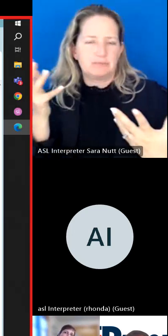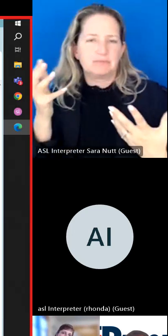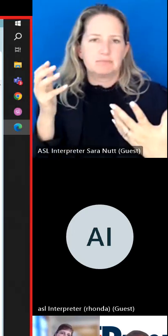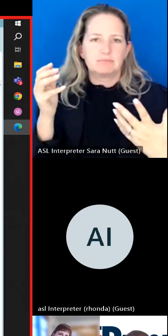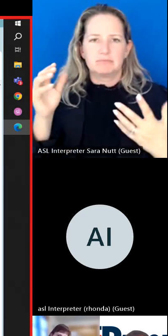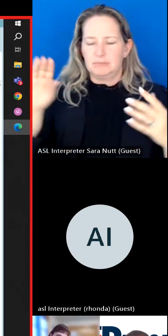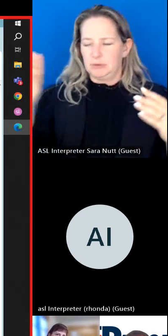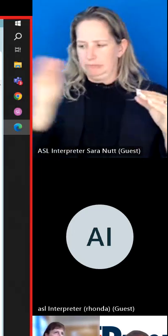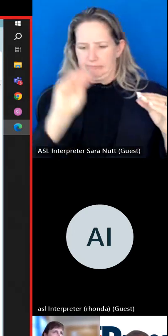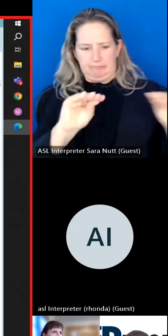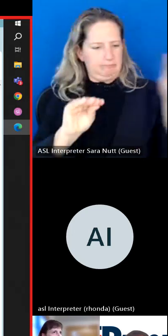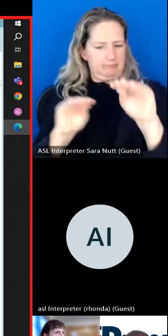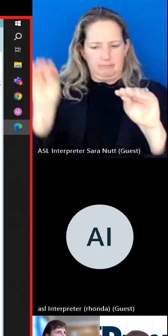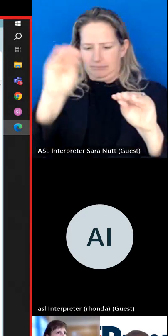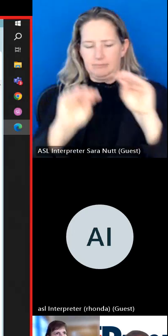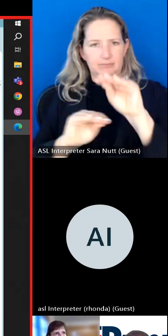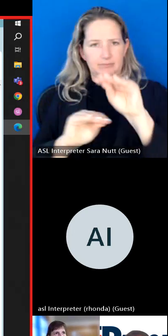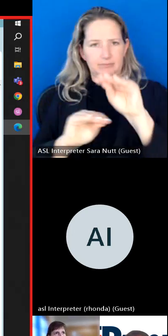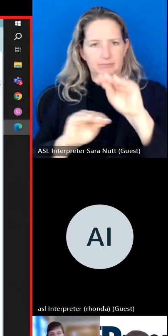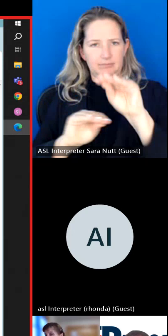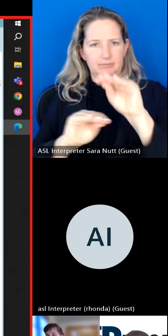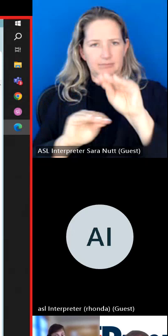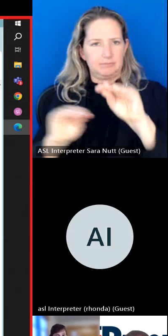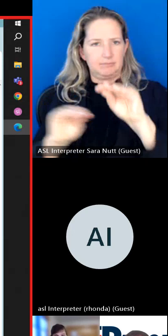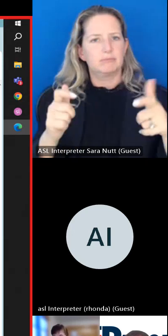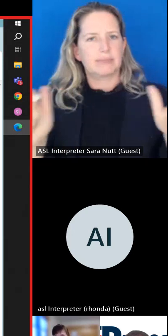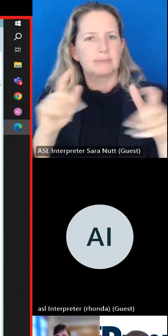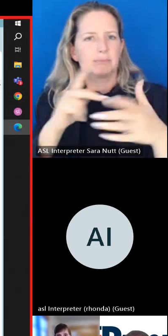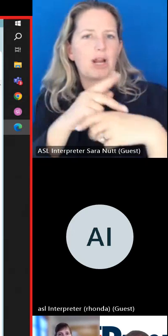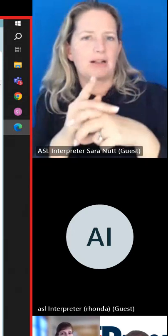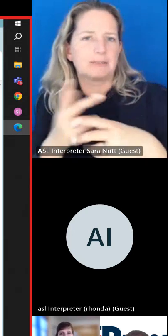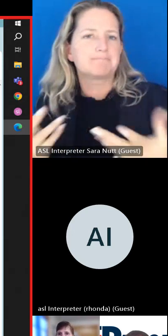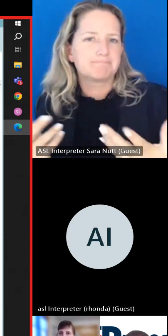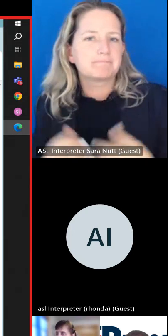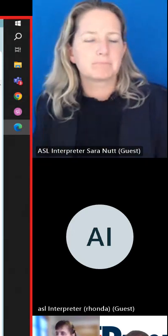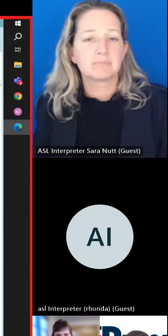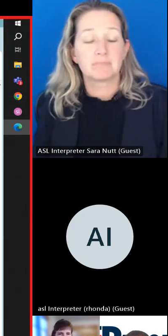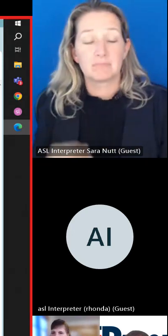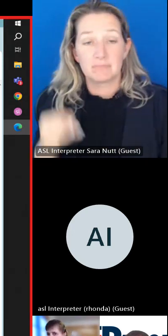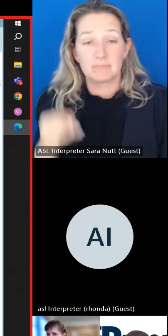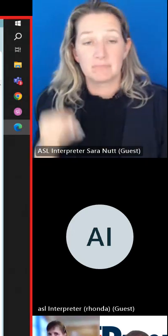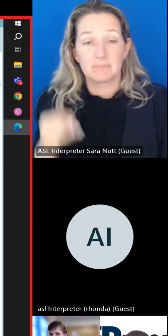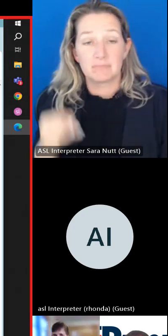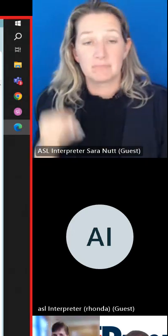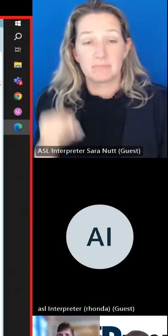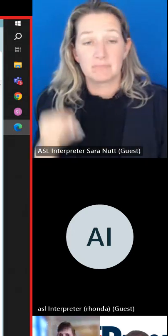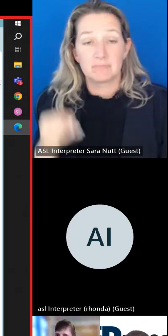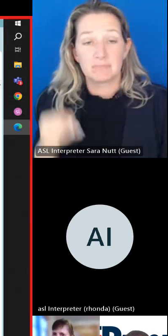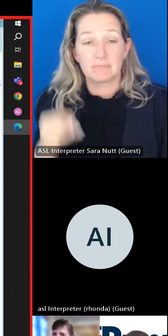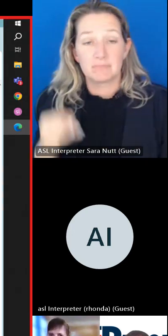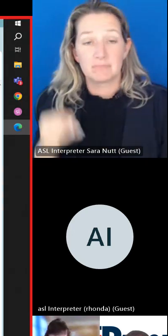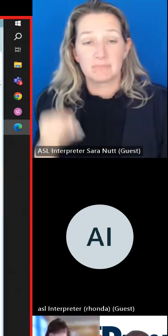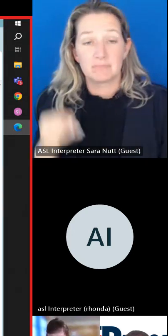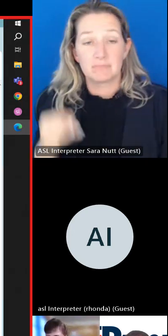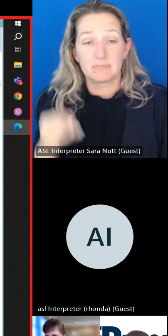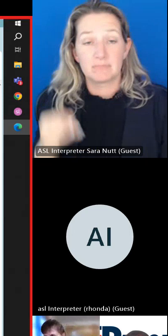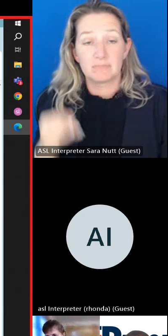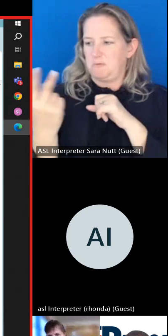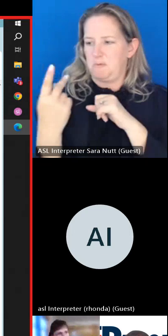product. And if you'd like, I can step through one with you. We can